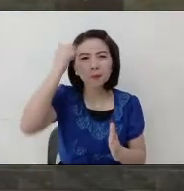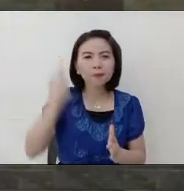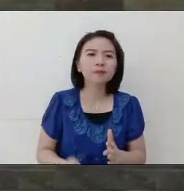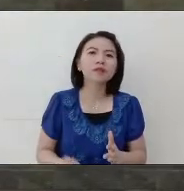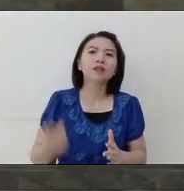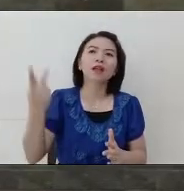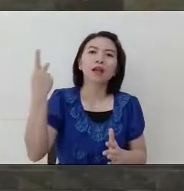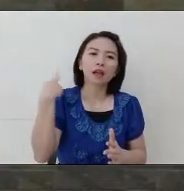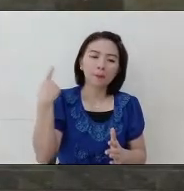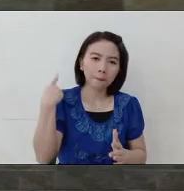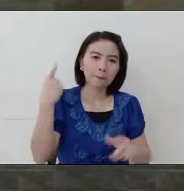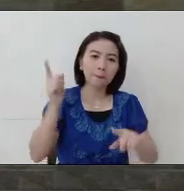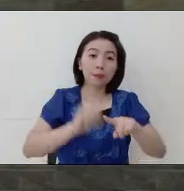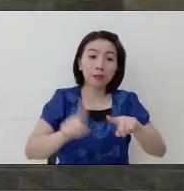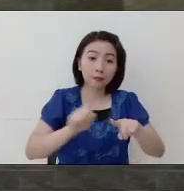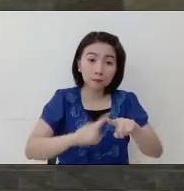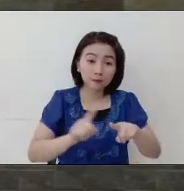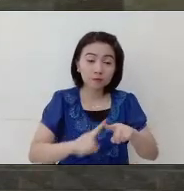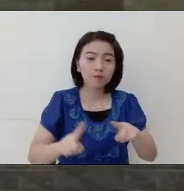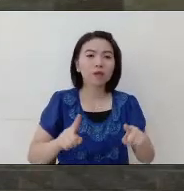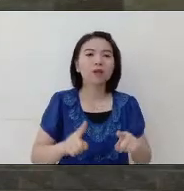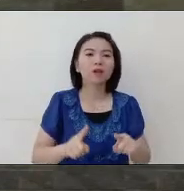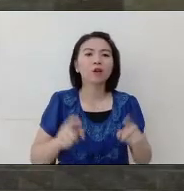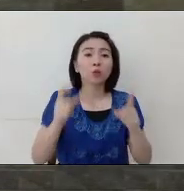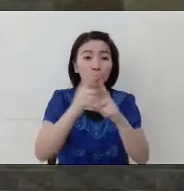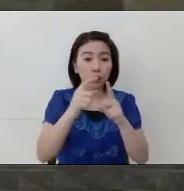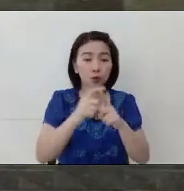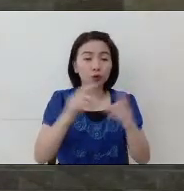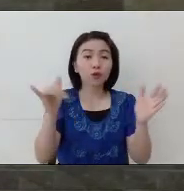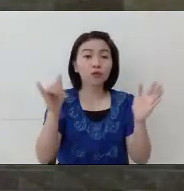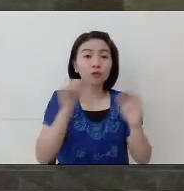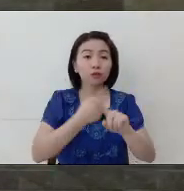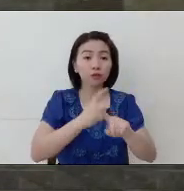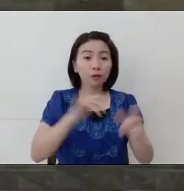for immaturity. What is that? Untrue.